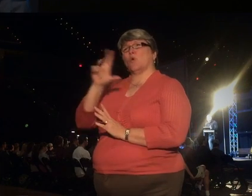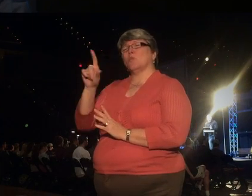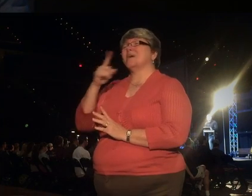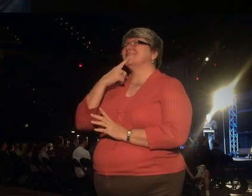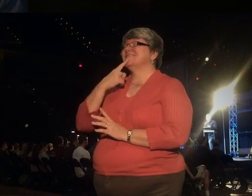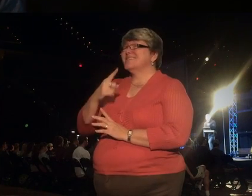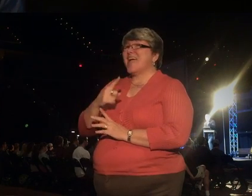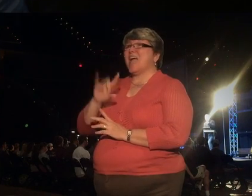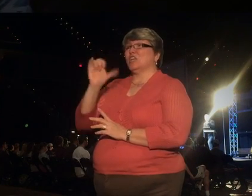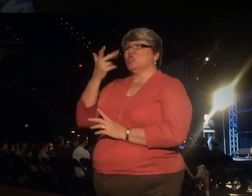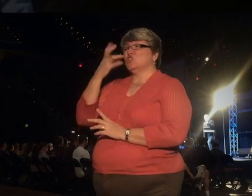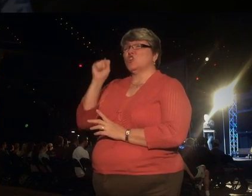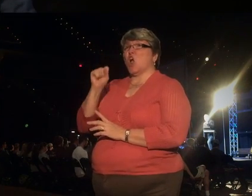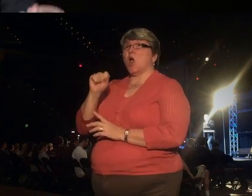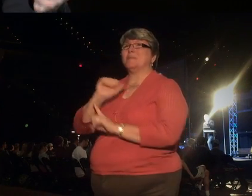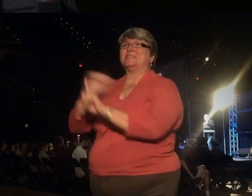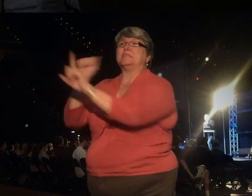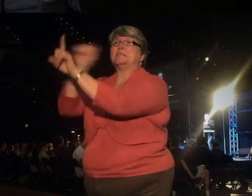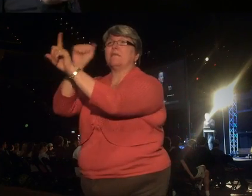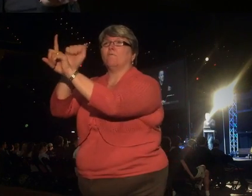deceitful and beauty is vain.